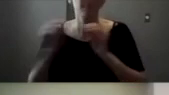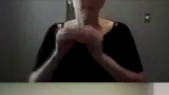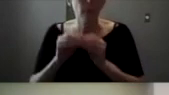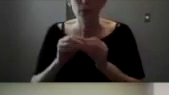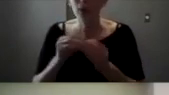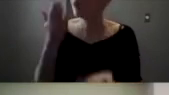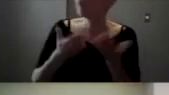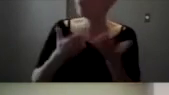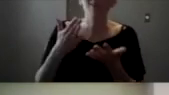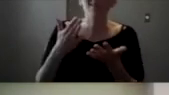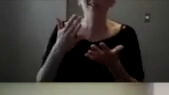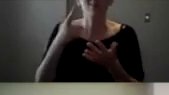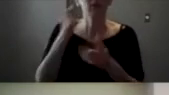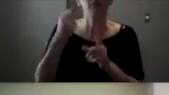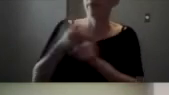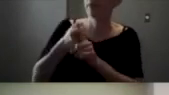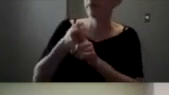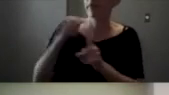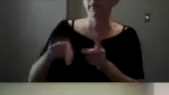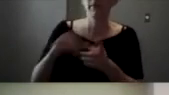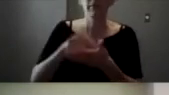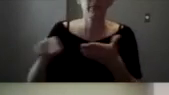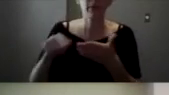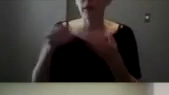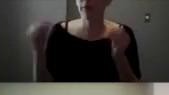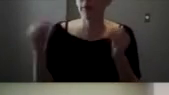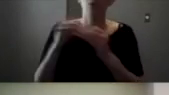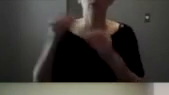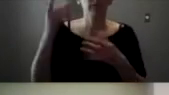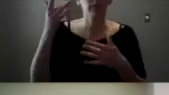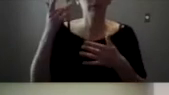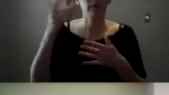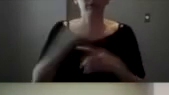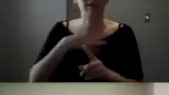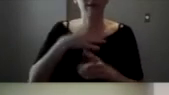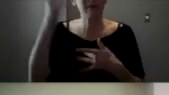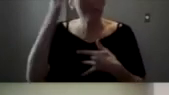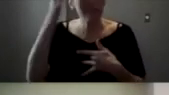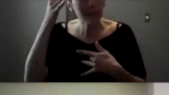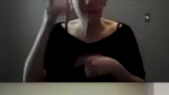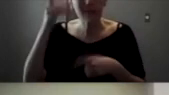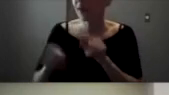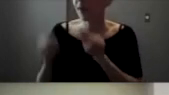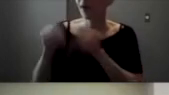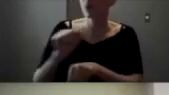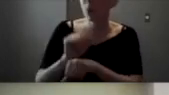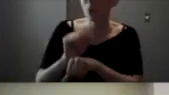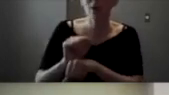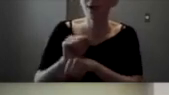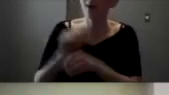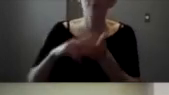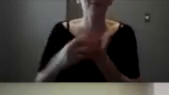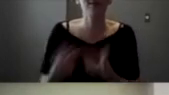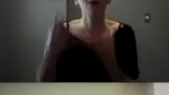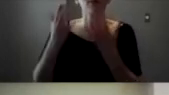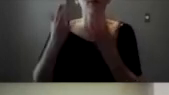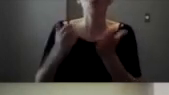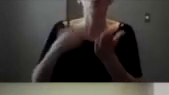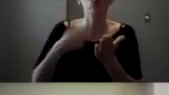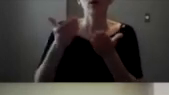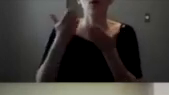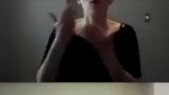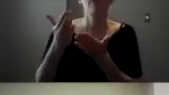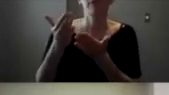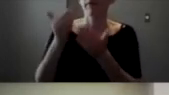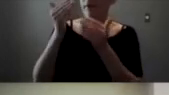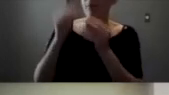number of staff members may be not able to come and work in the clinic, and the personal protective equipment that you have